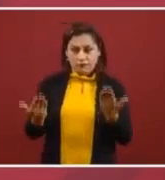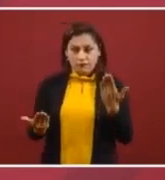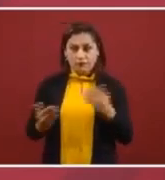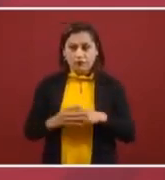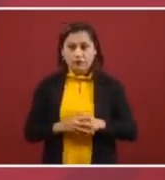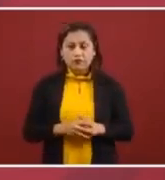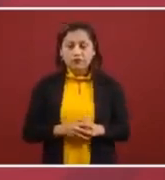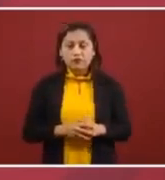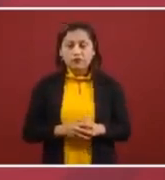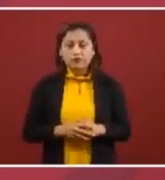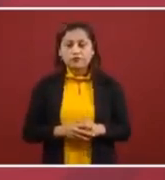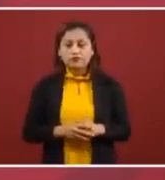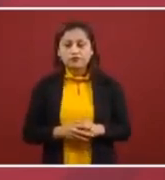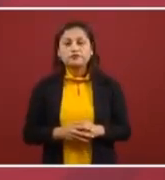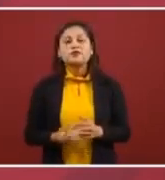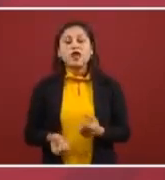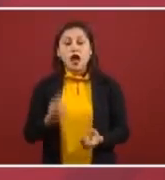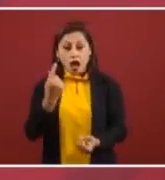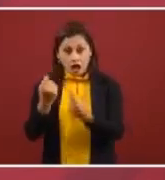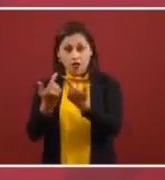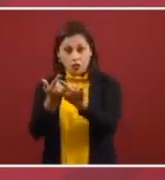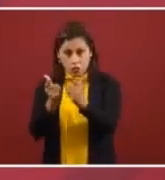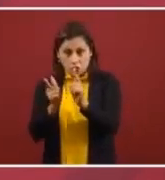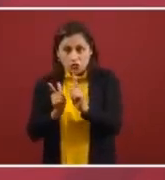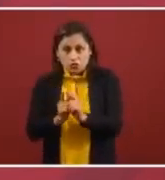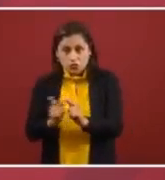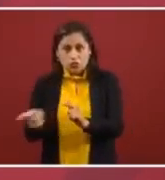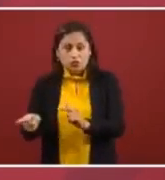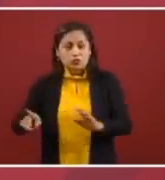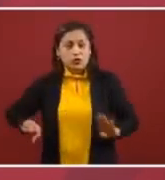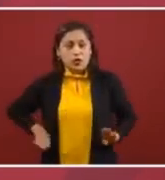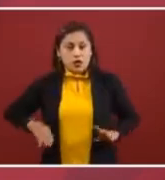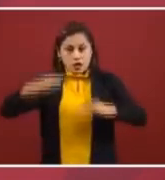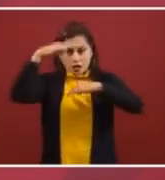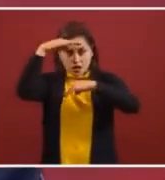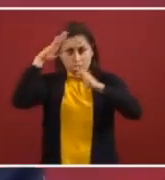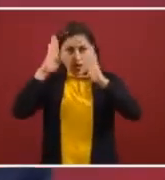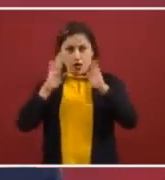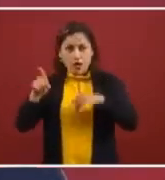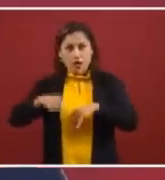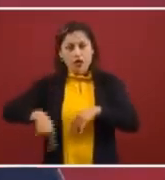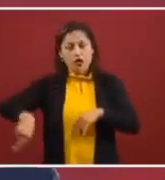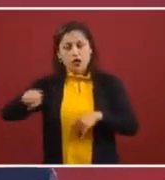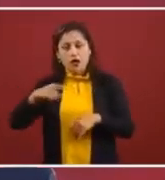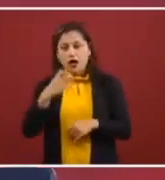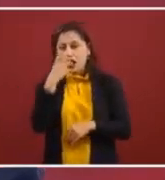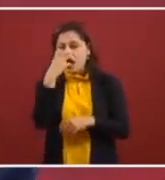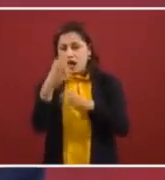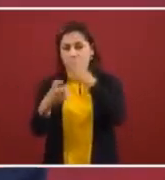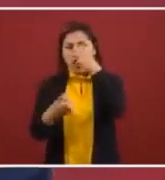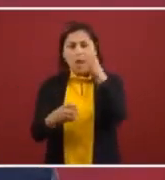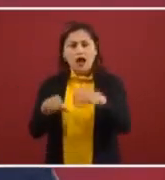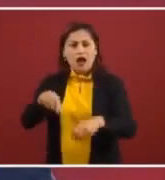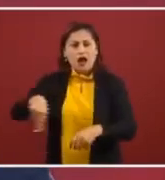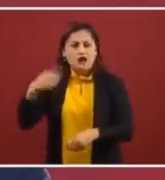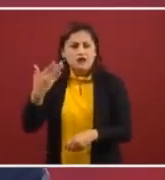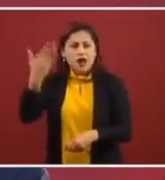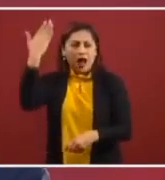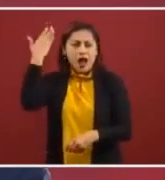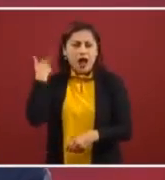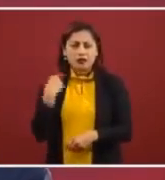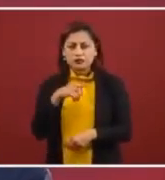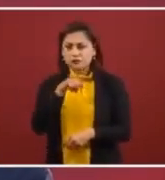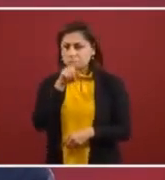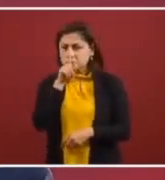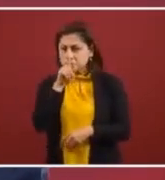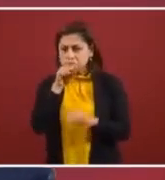The conservatives were yelling that were always quiet like mummies